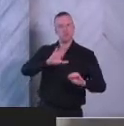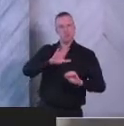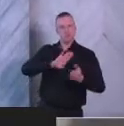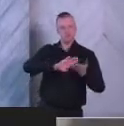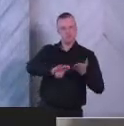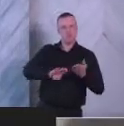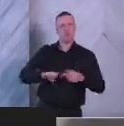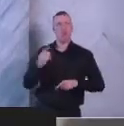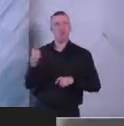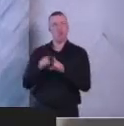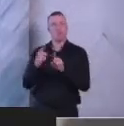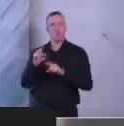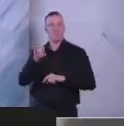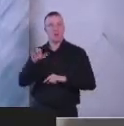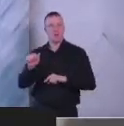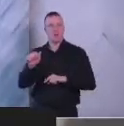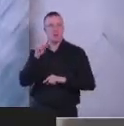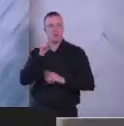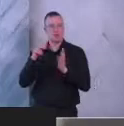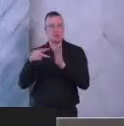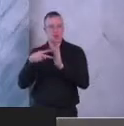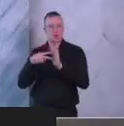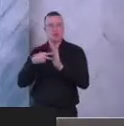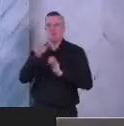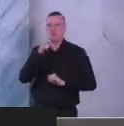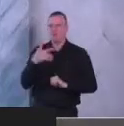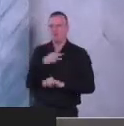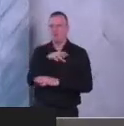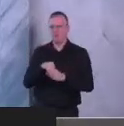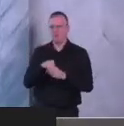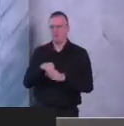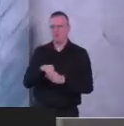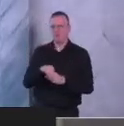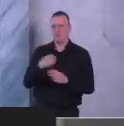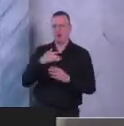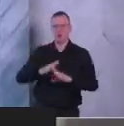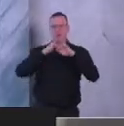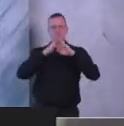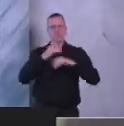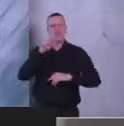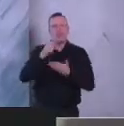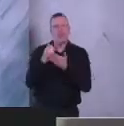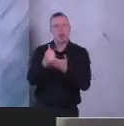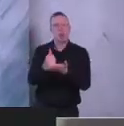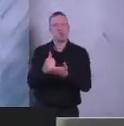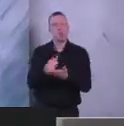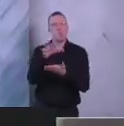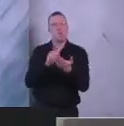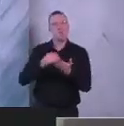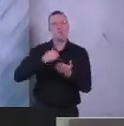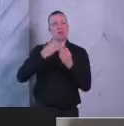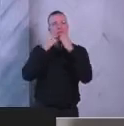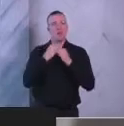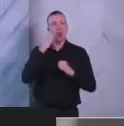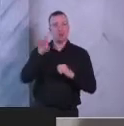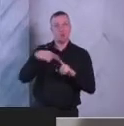they don't feel like they are included. They need actual help to be able to learn some of the Canadian values and things like that. I know when I